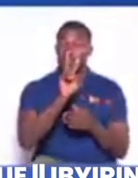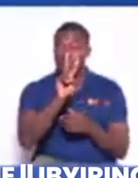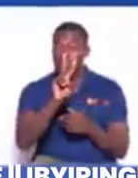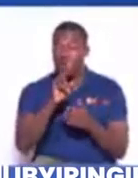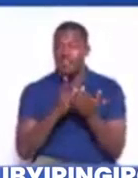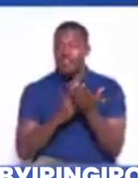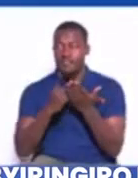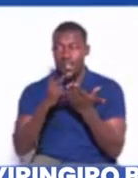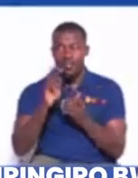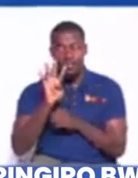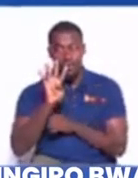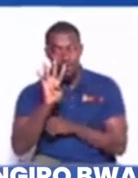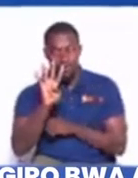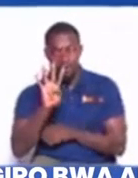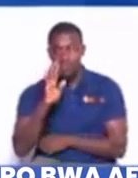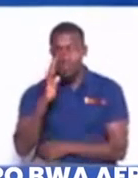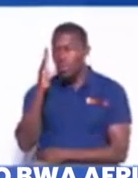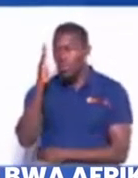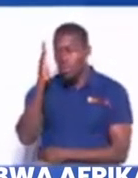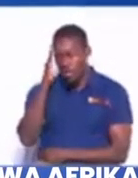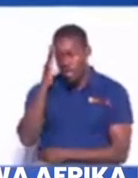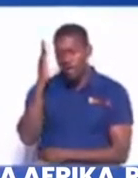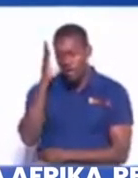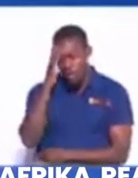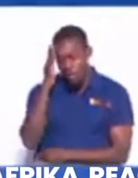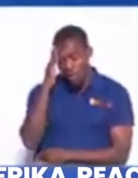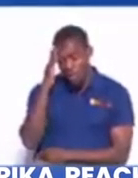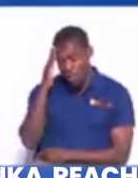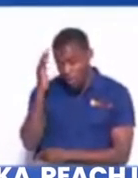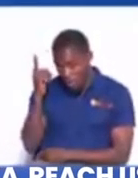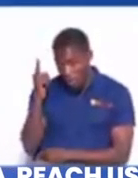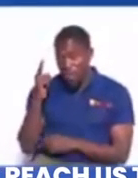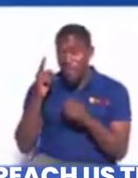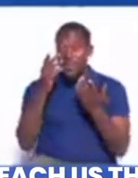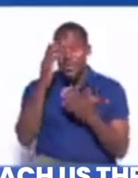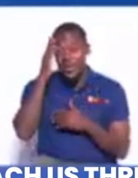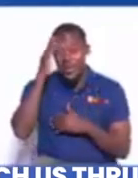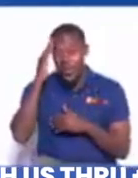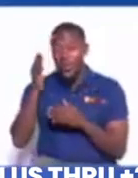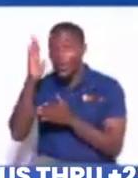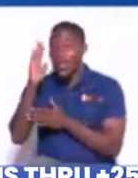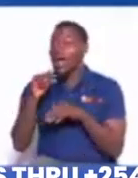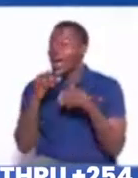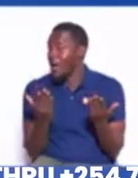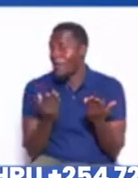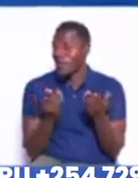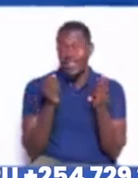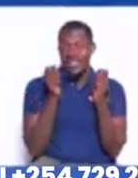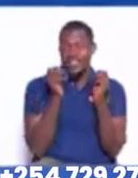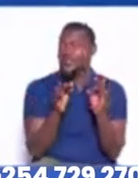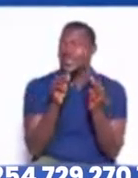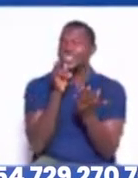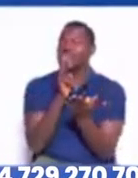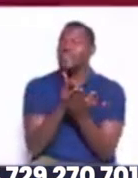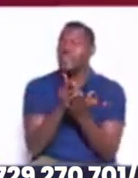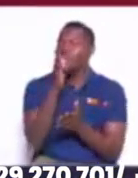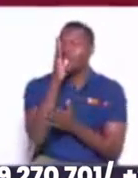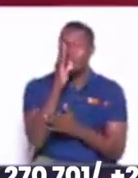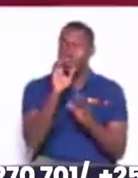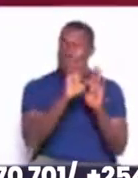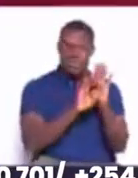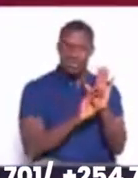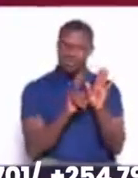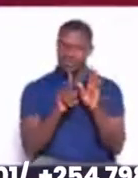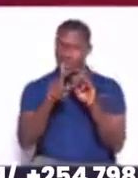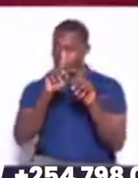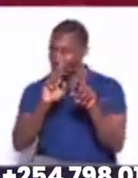this we know that we know him if we keep his commandments. Can I say that I know Christ, but I don't have to obey